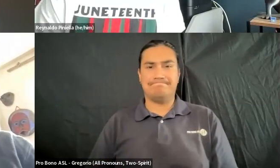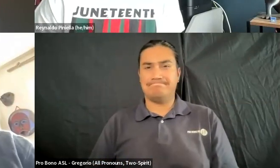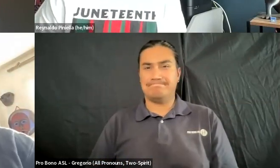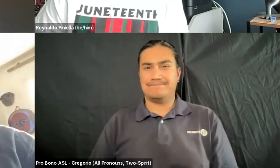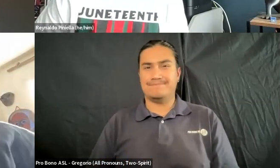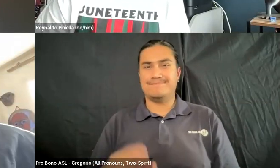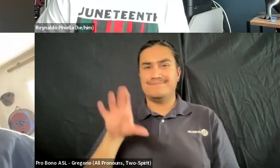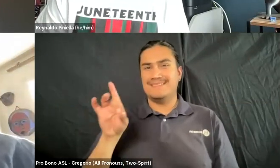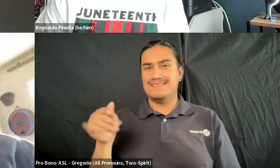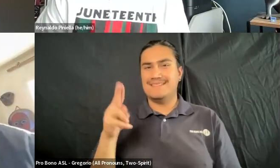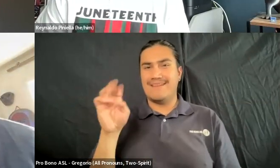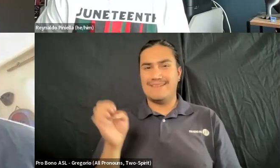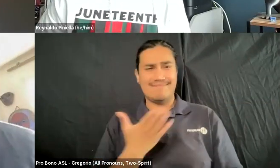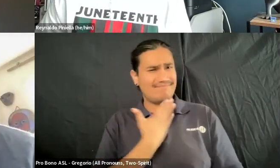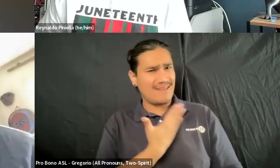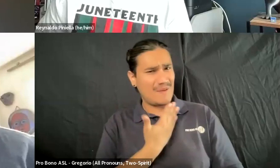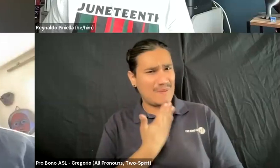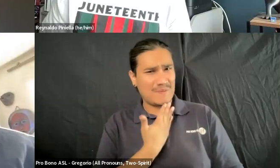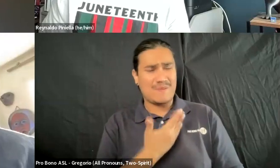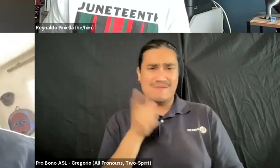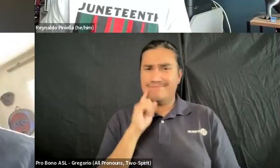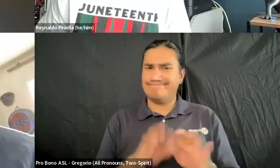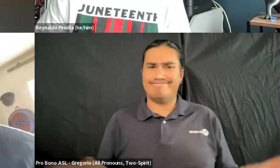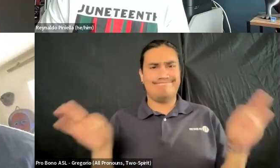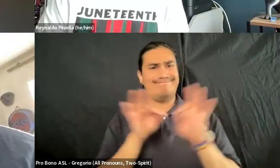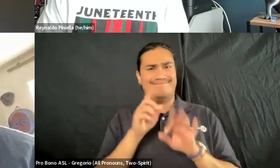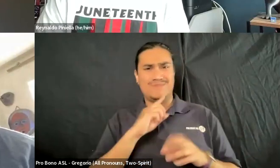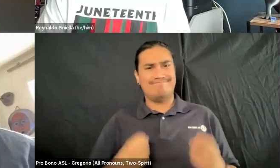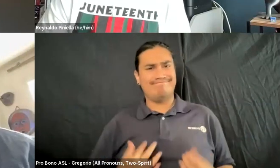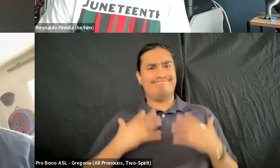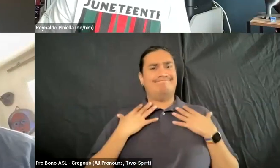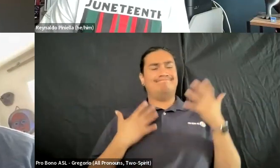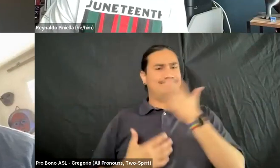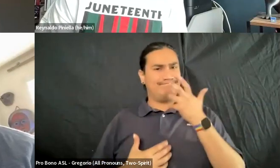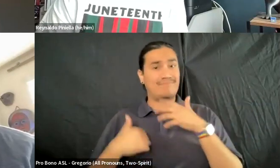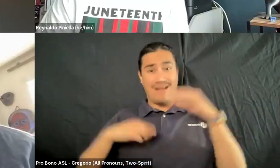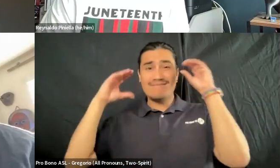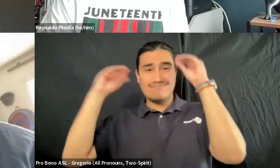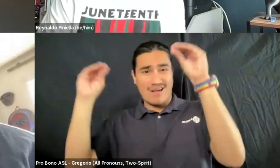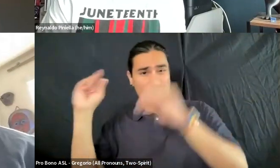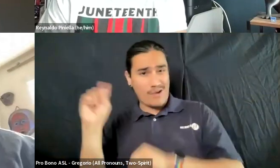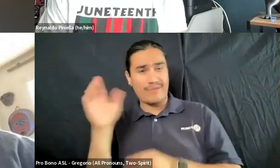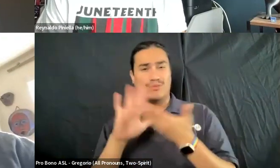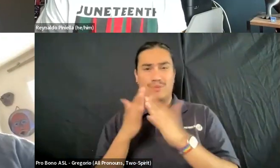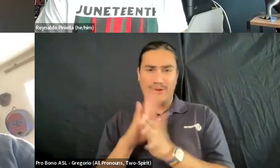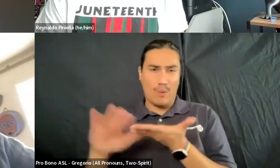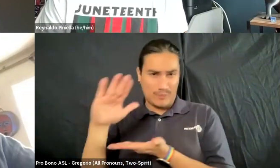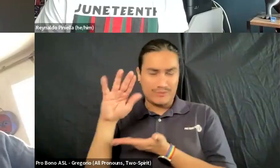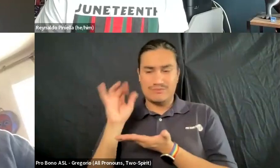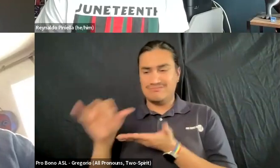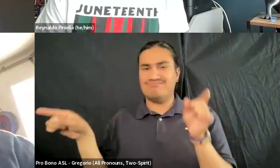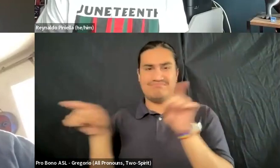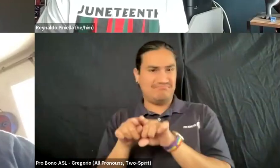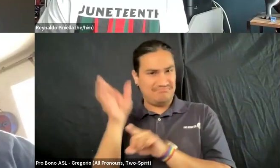Thank you. Thank you so much for that. I think it's so important and inspirational. I've taught at community colleges, and, you know, it's the same thing. It's